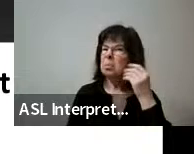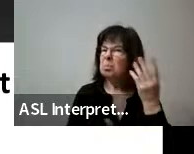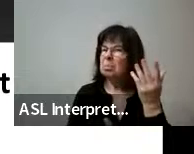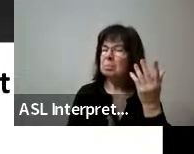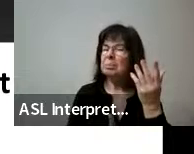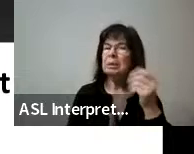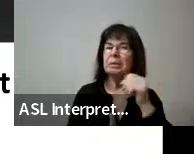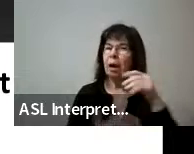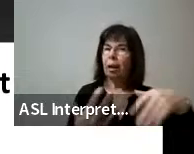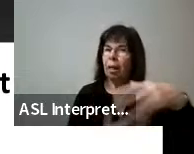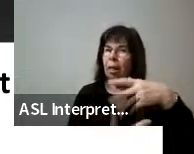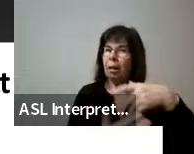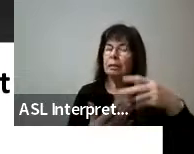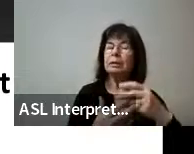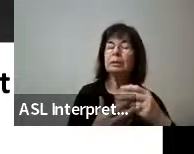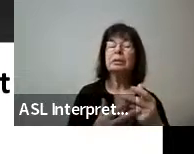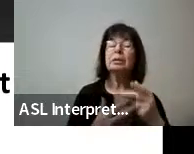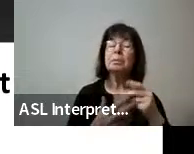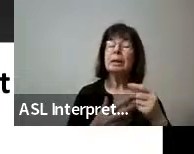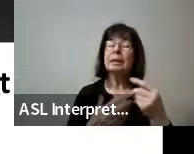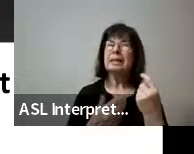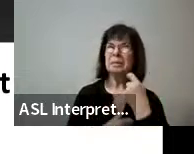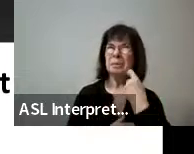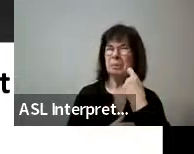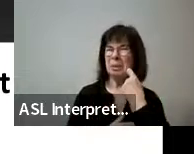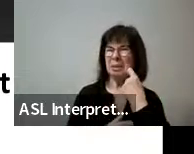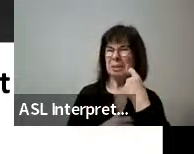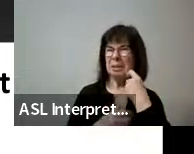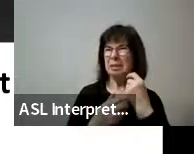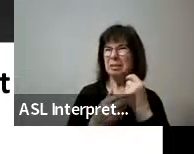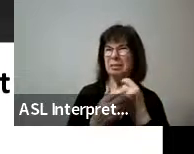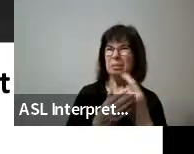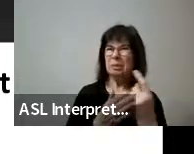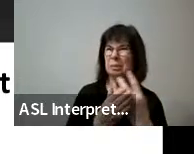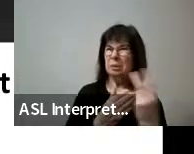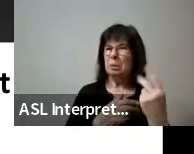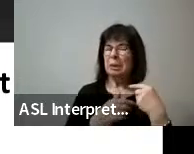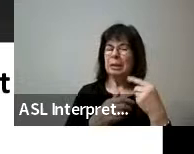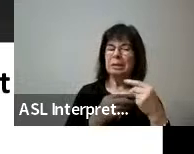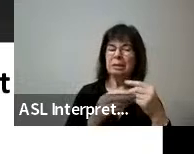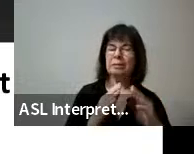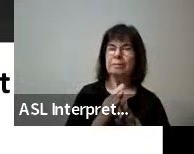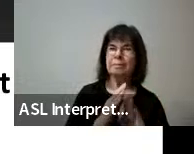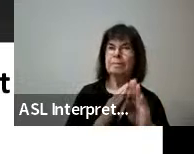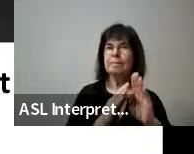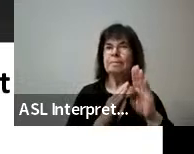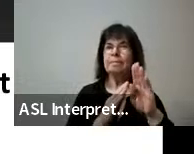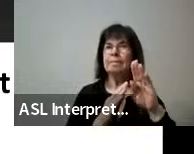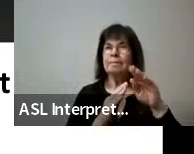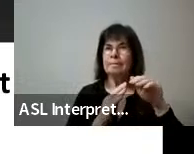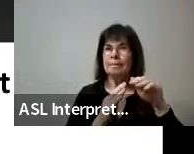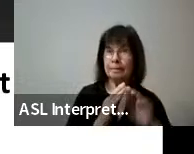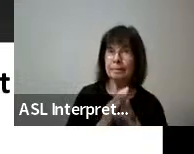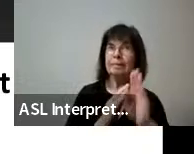We've had a bit of a rebound in the last couple of weeks. So just going to be watching this carefully. This is also as